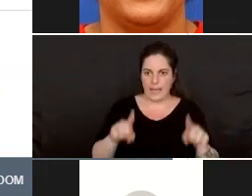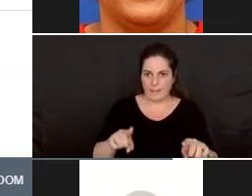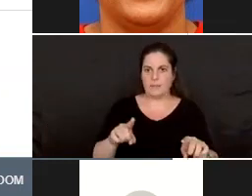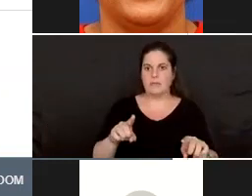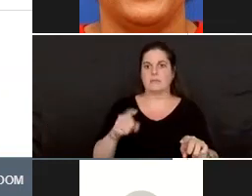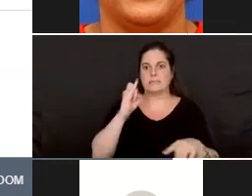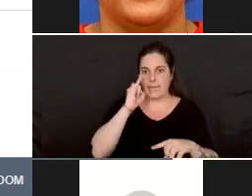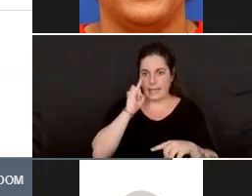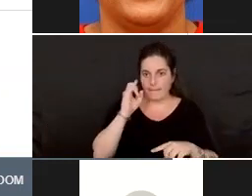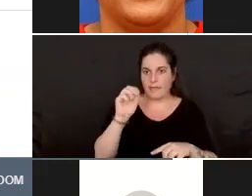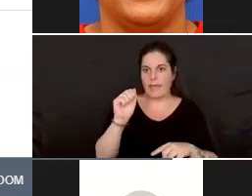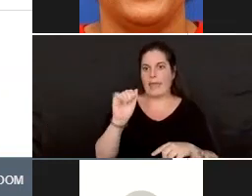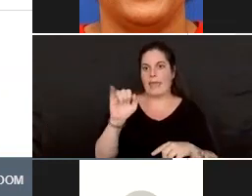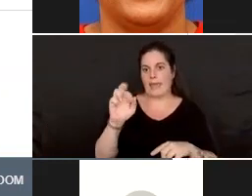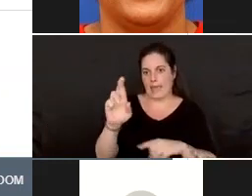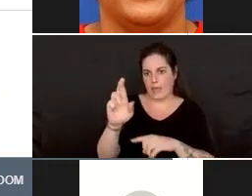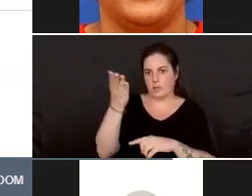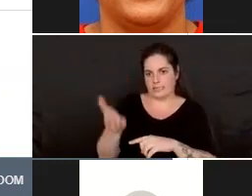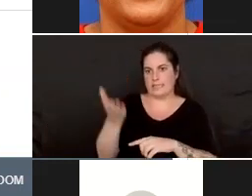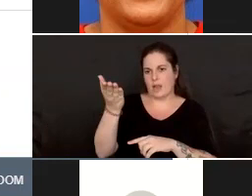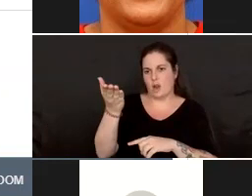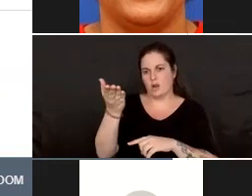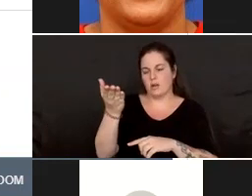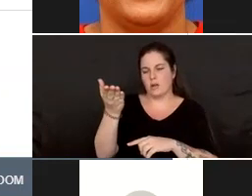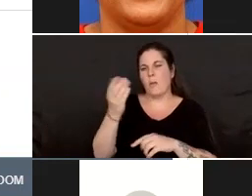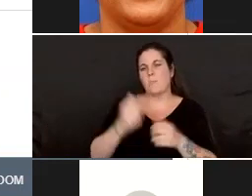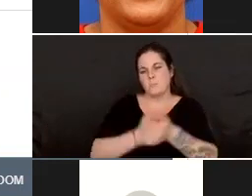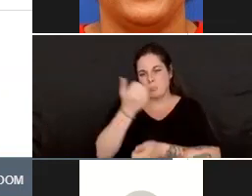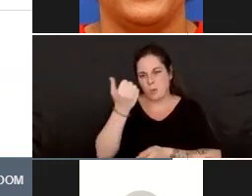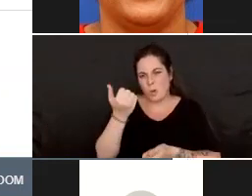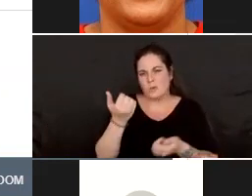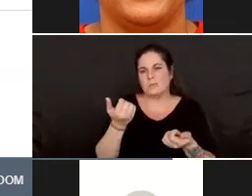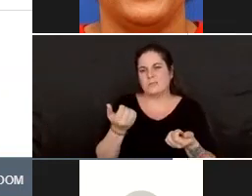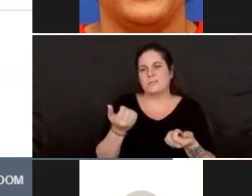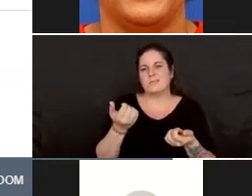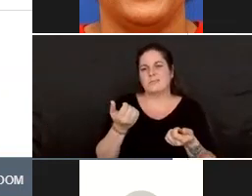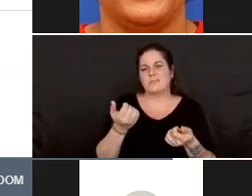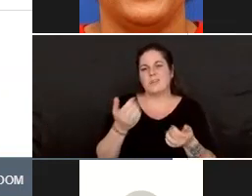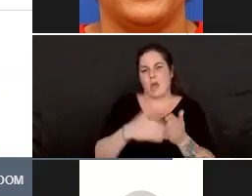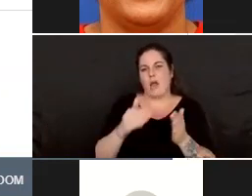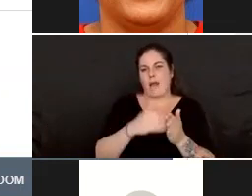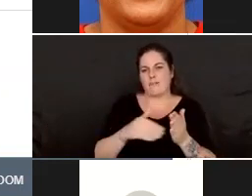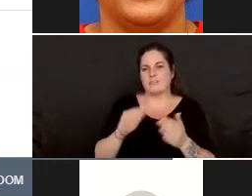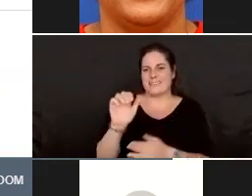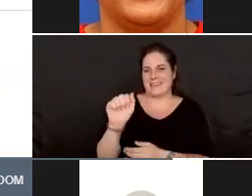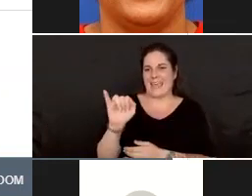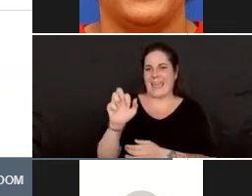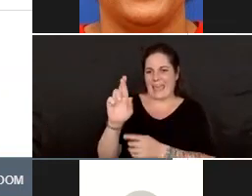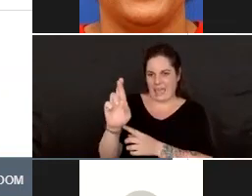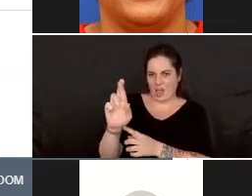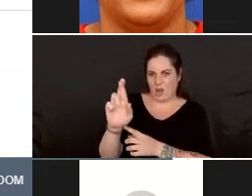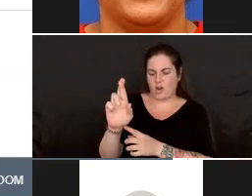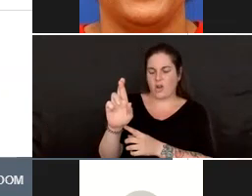Okay. And most times that's air. Okay. But light,